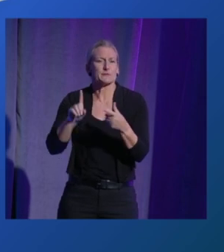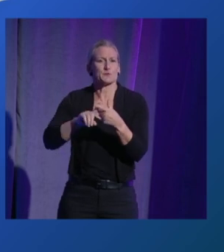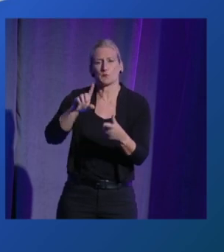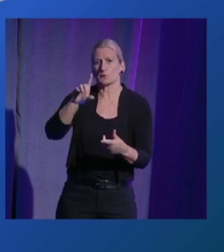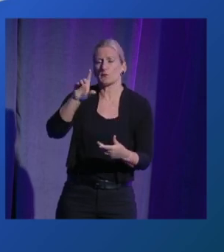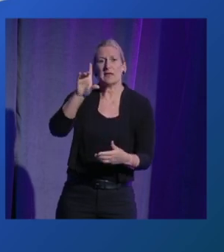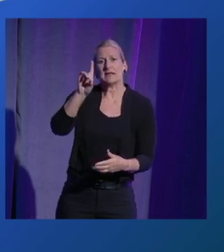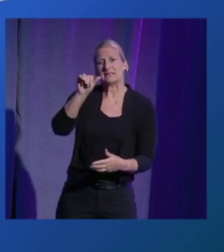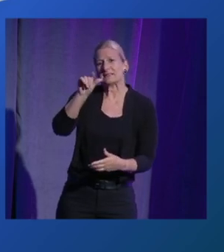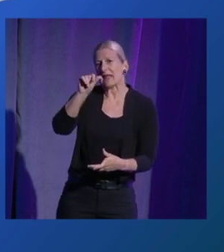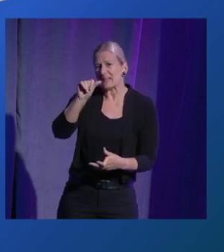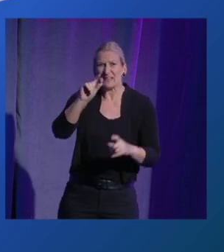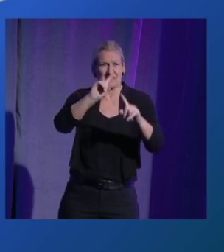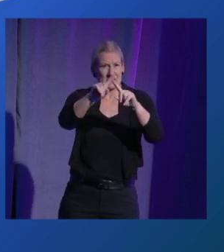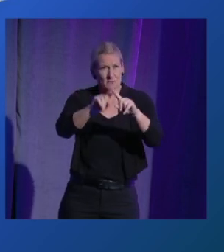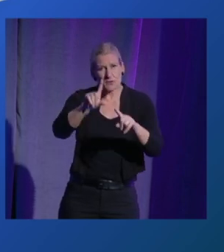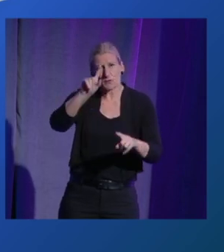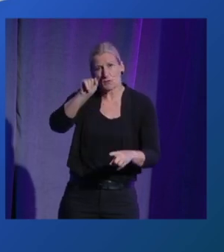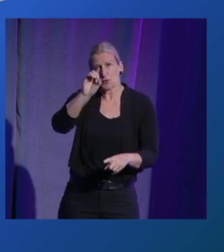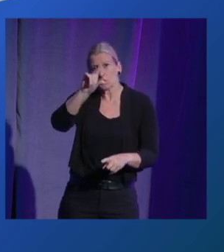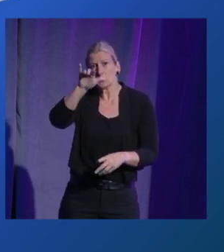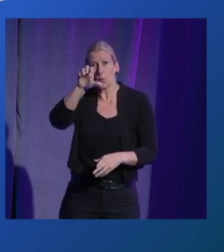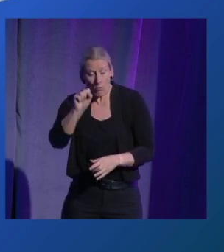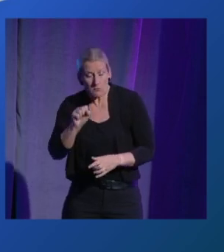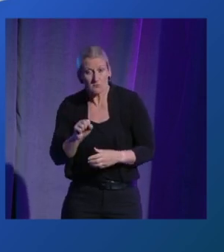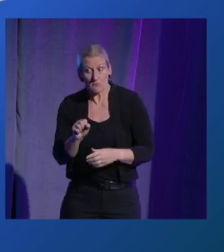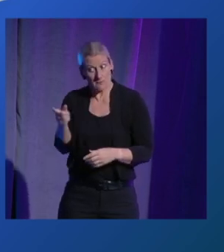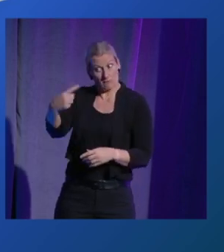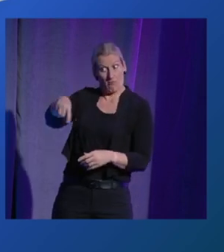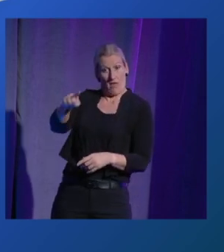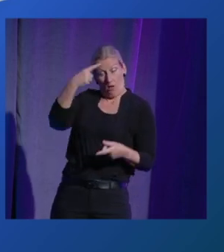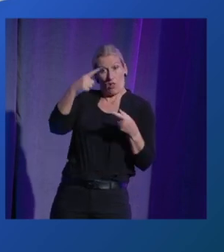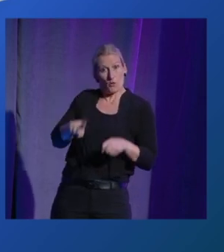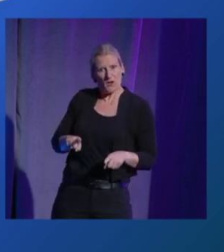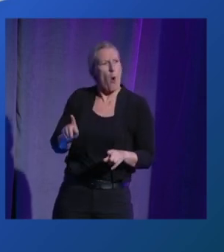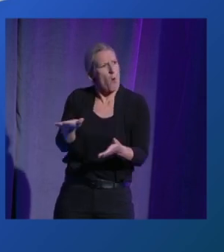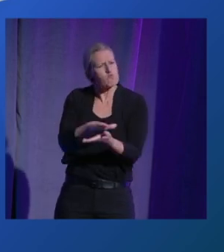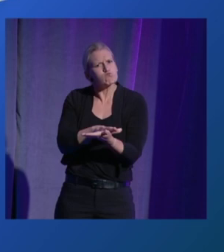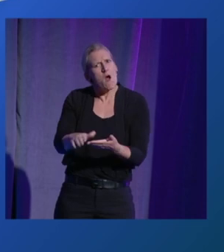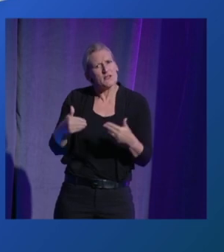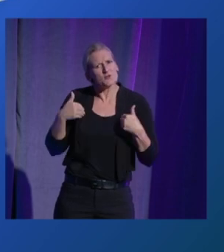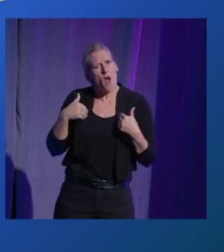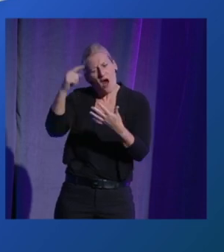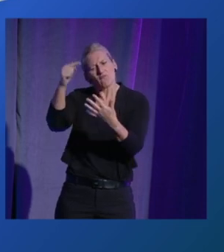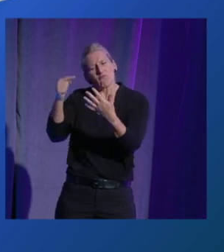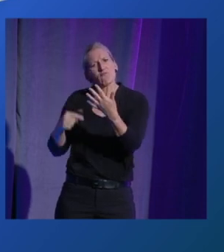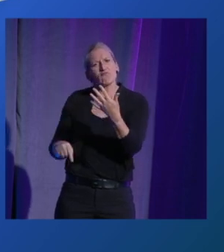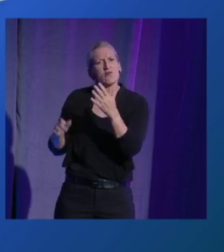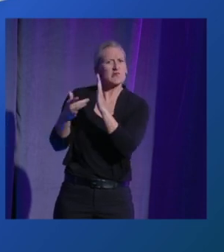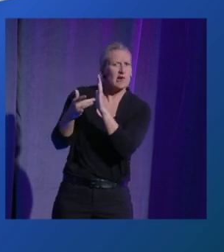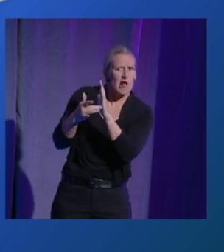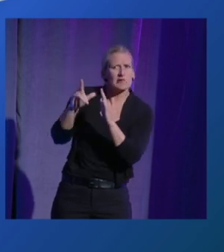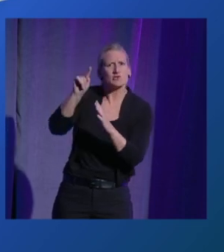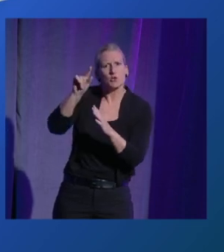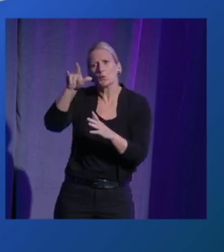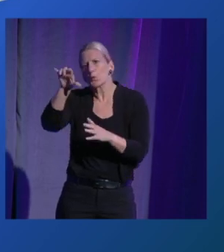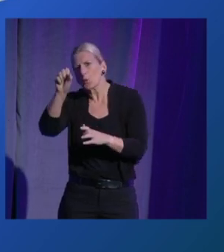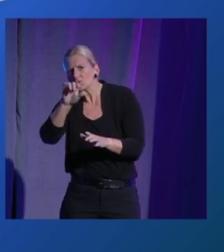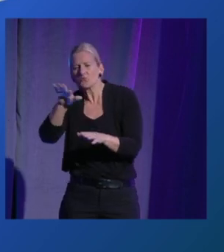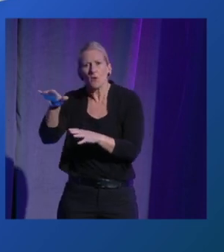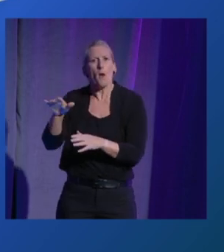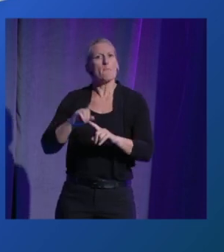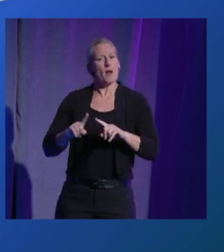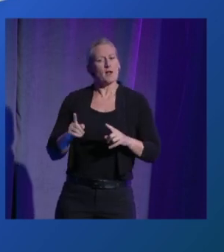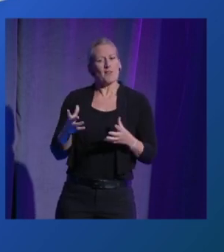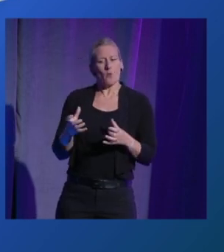tools and they agree that those are nice to have but they want tools to help them make